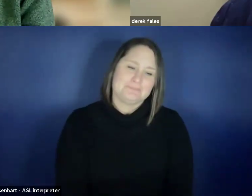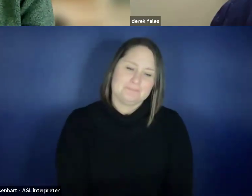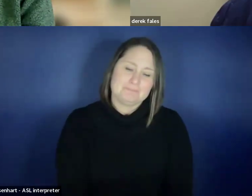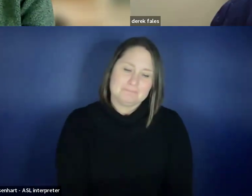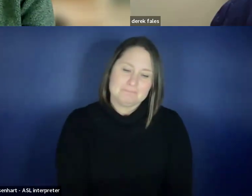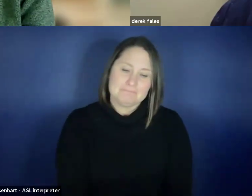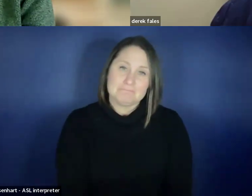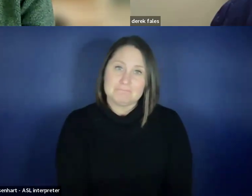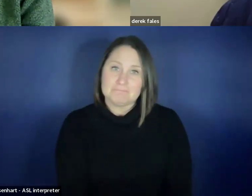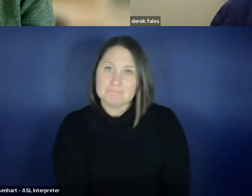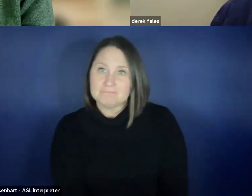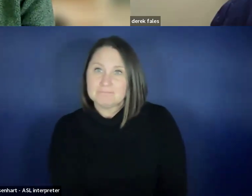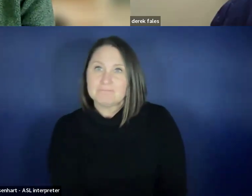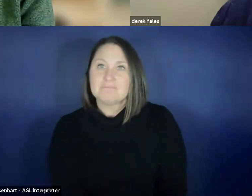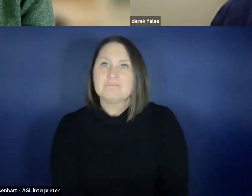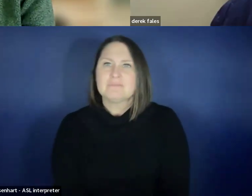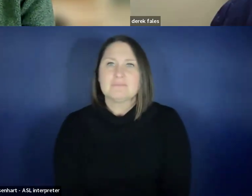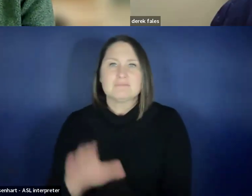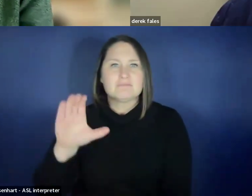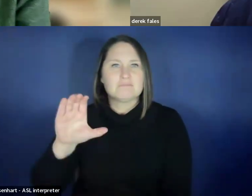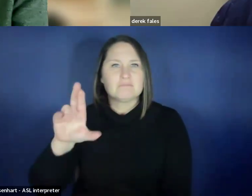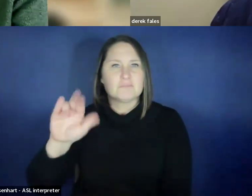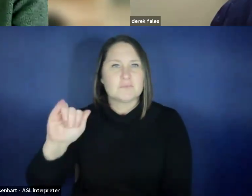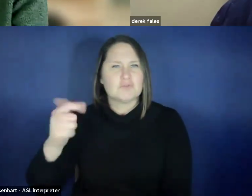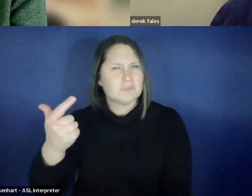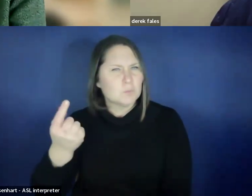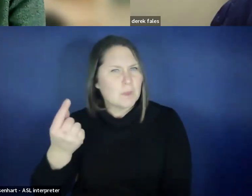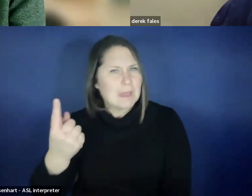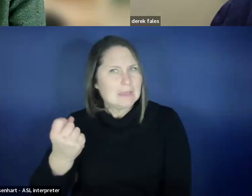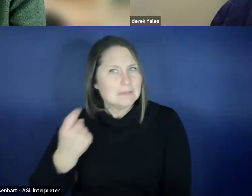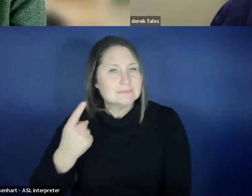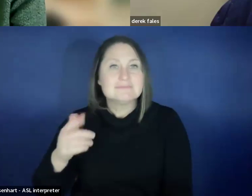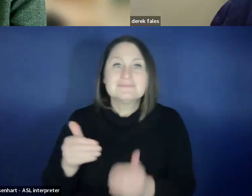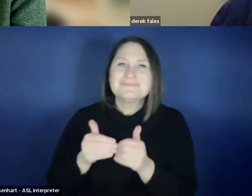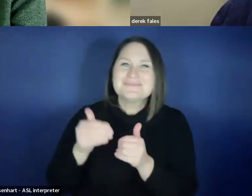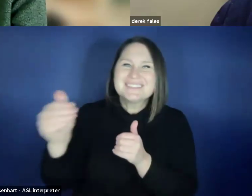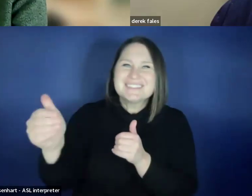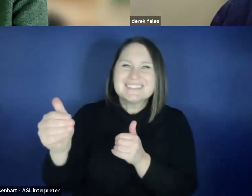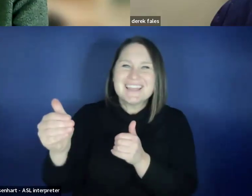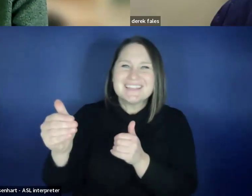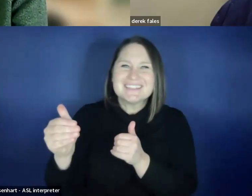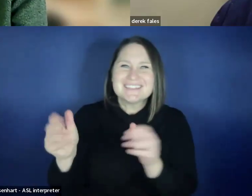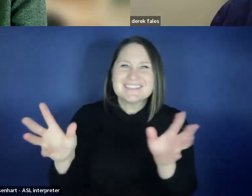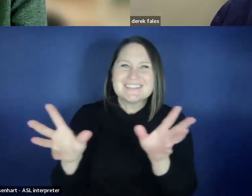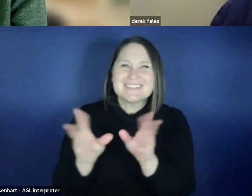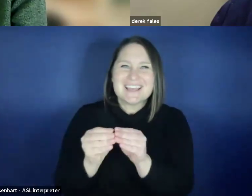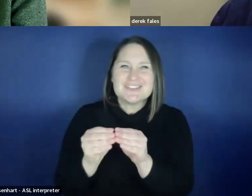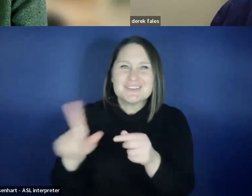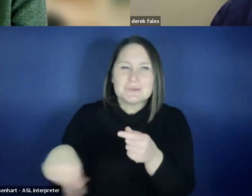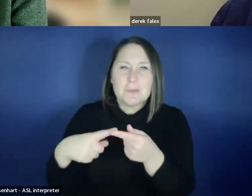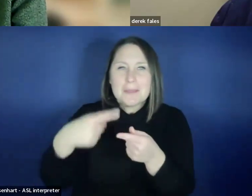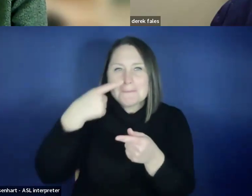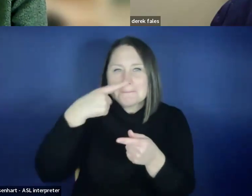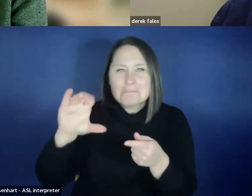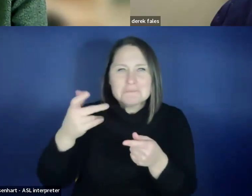Craig Donnan? Pardon me, what was the question? When is the next session? Can you put that in the